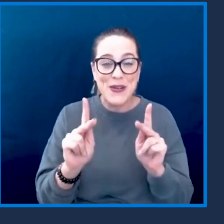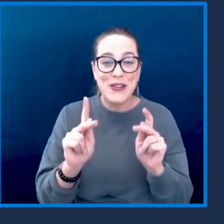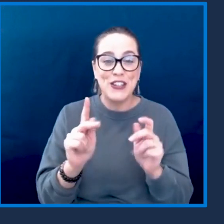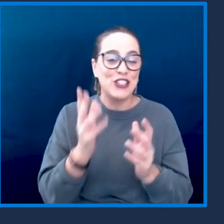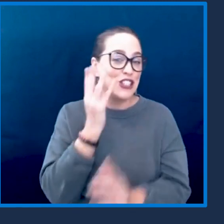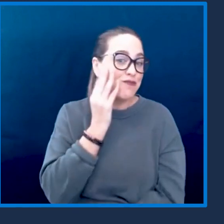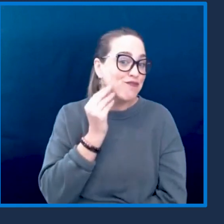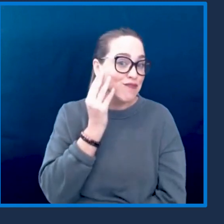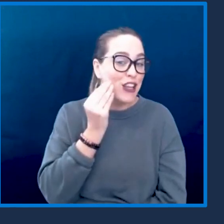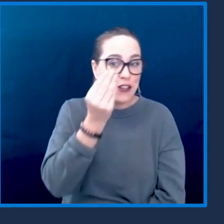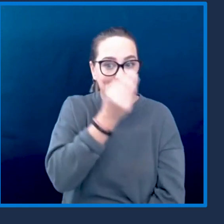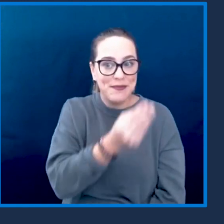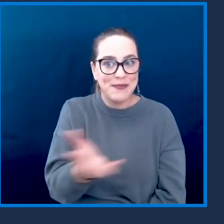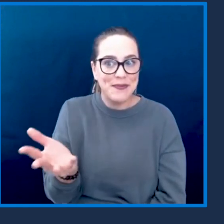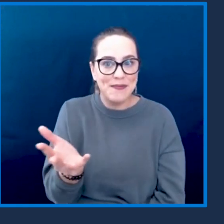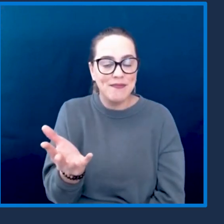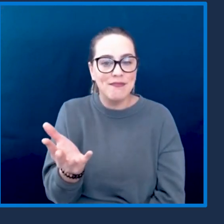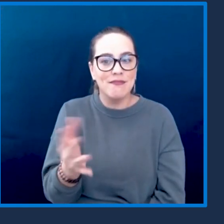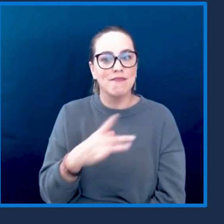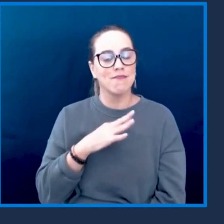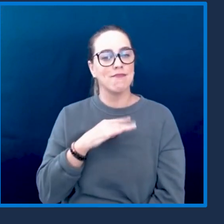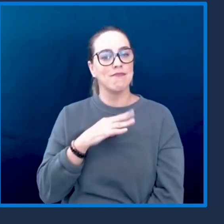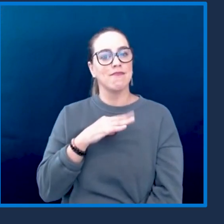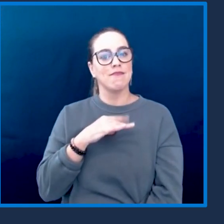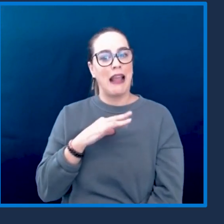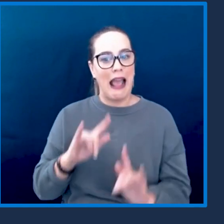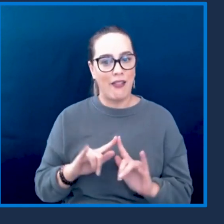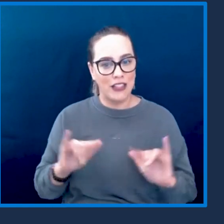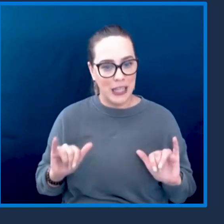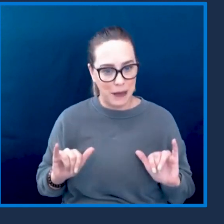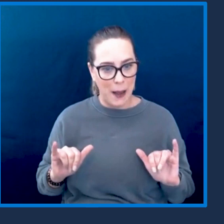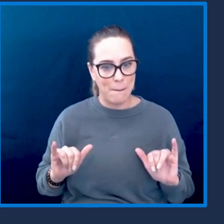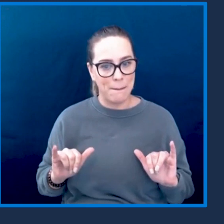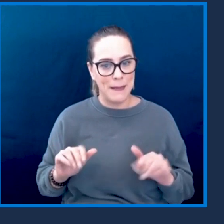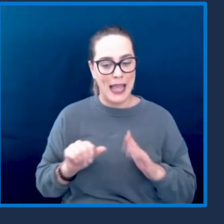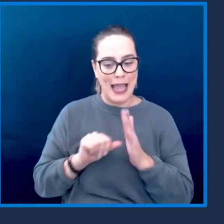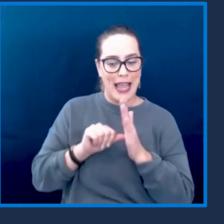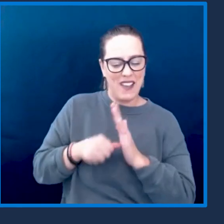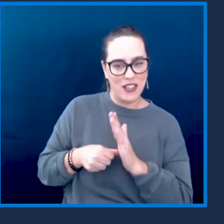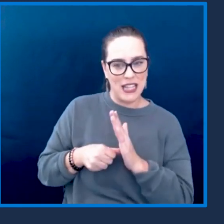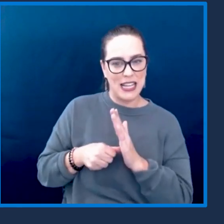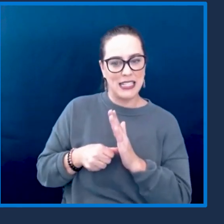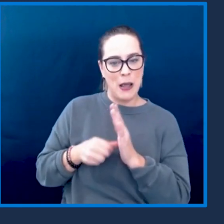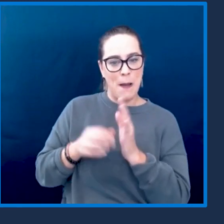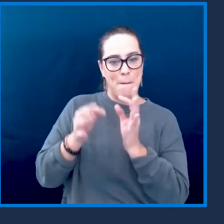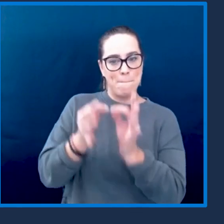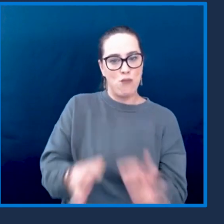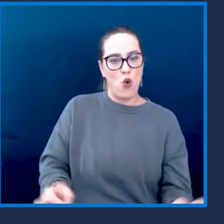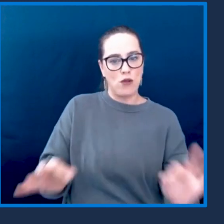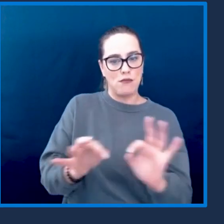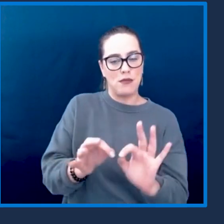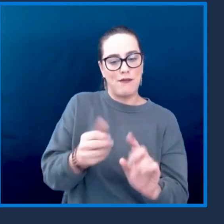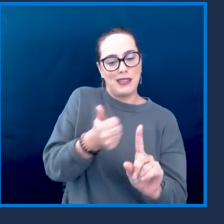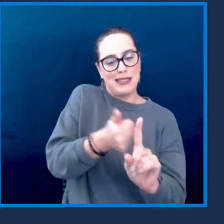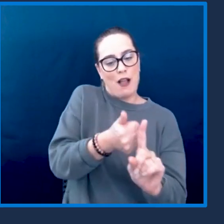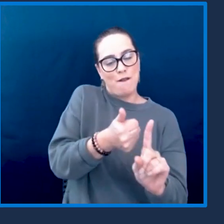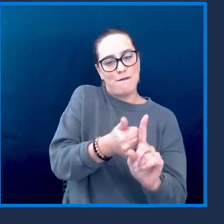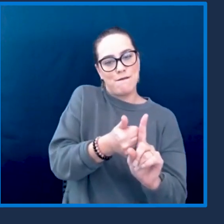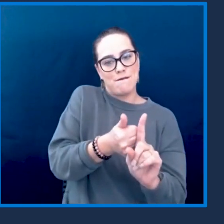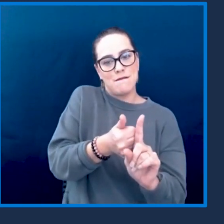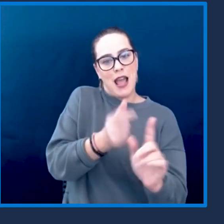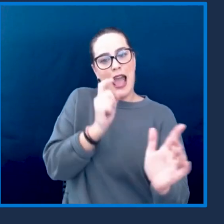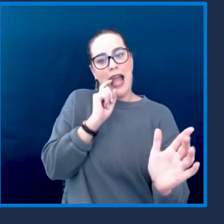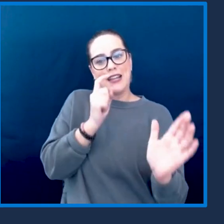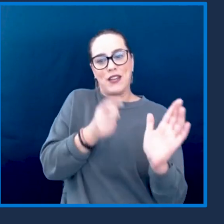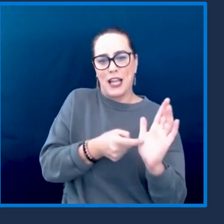which at the same time is really emphasizing the importance of self-identification. This series